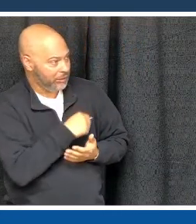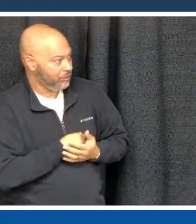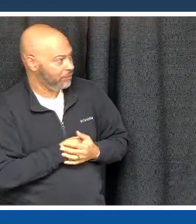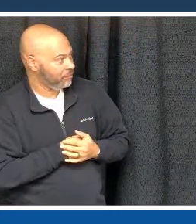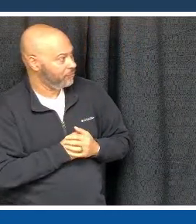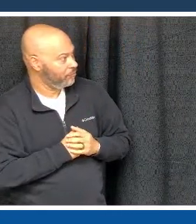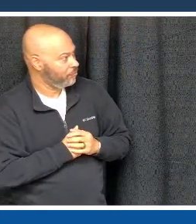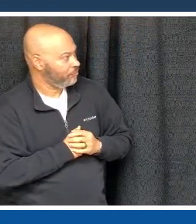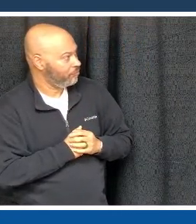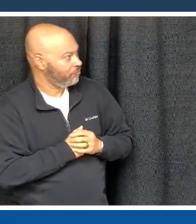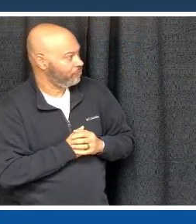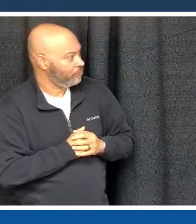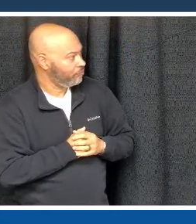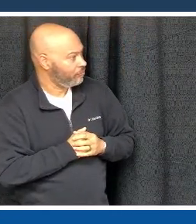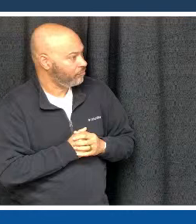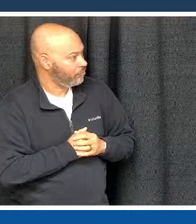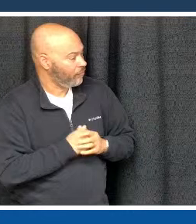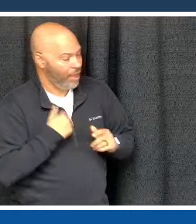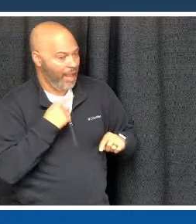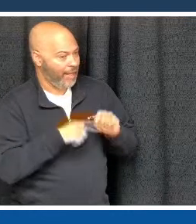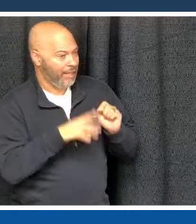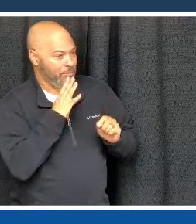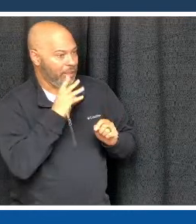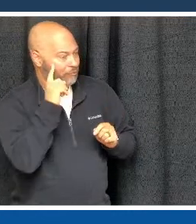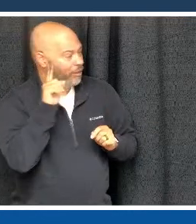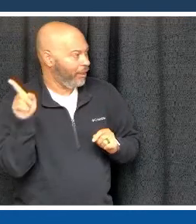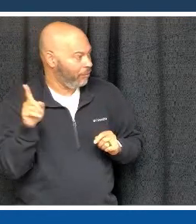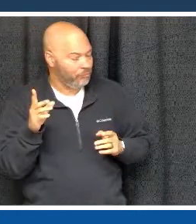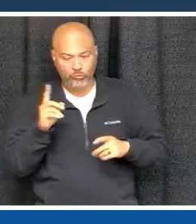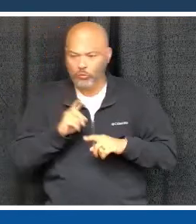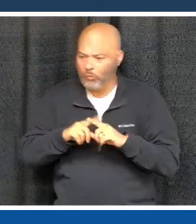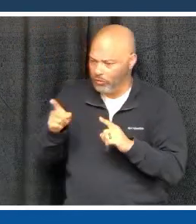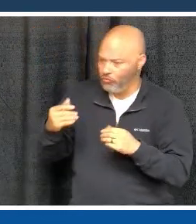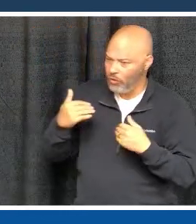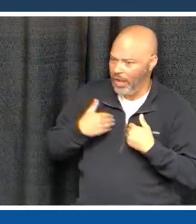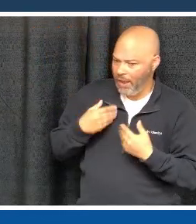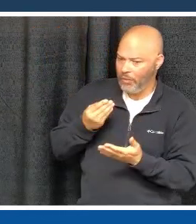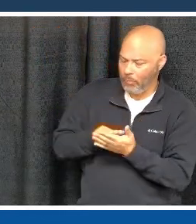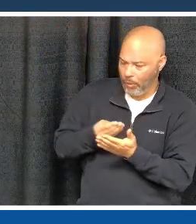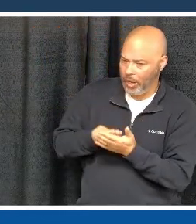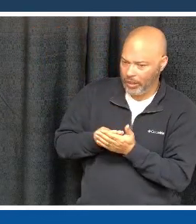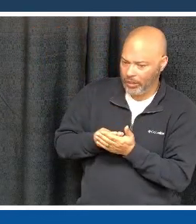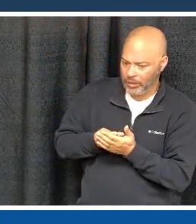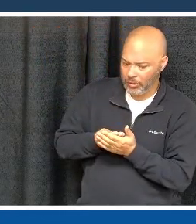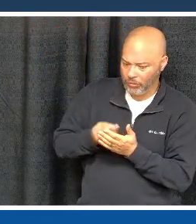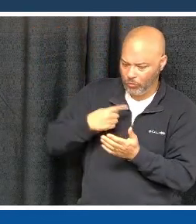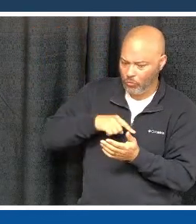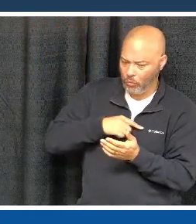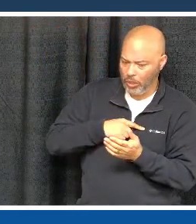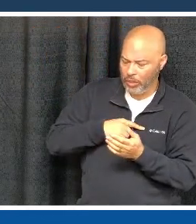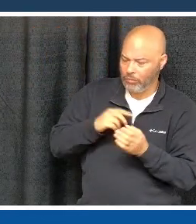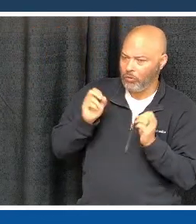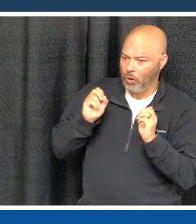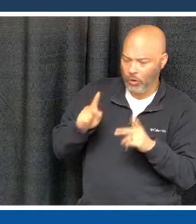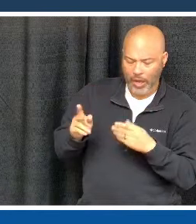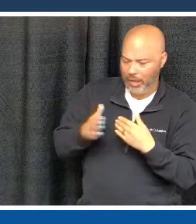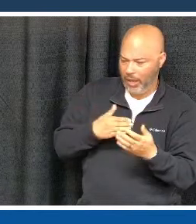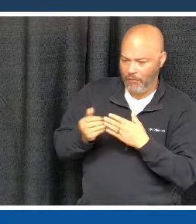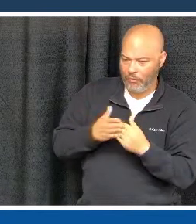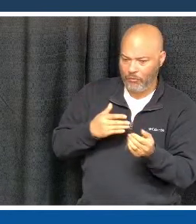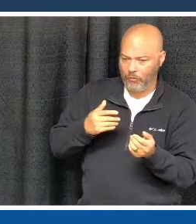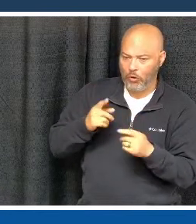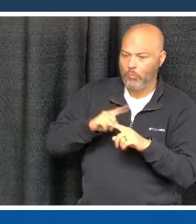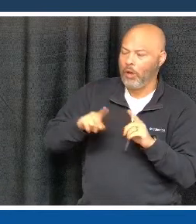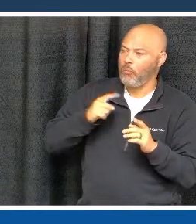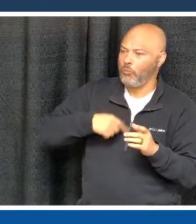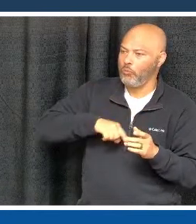You could ask for anything. Okay. I can't speak for them. But as long as you have the revenue stream, we're good to go, however, but you